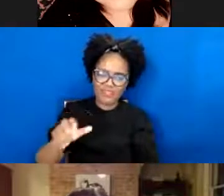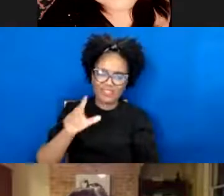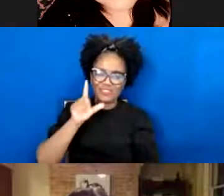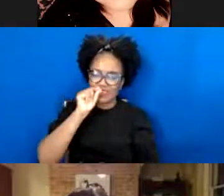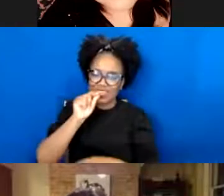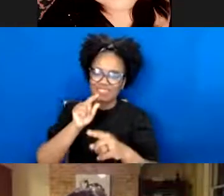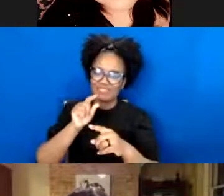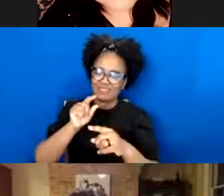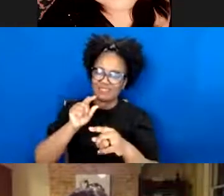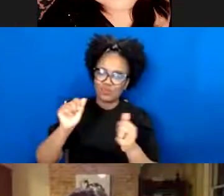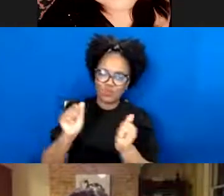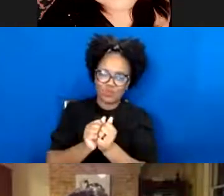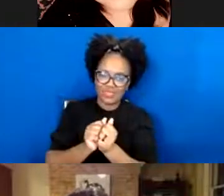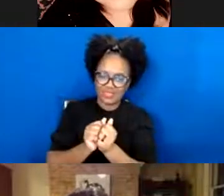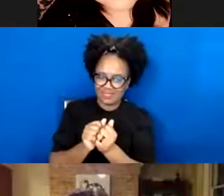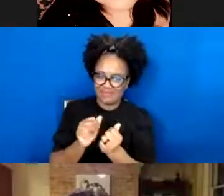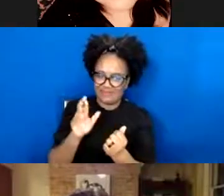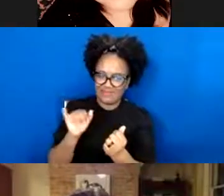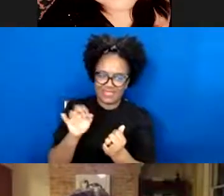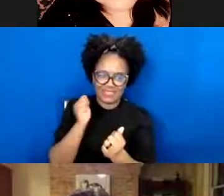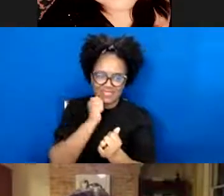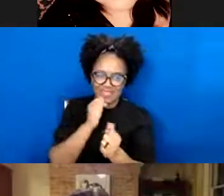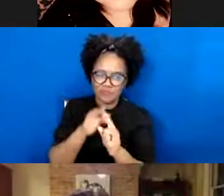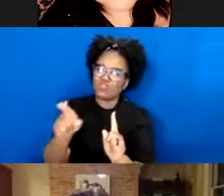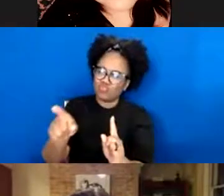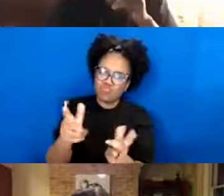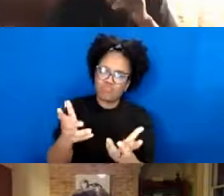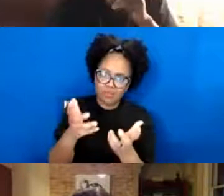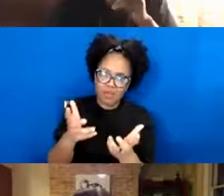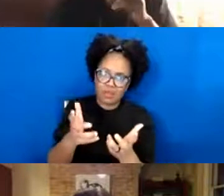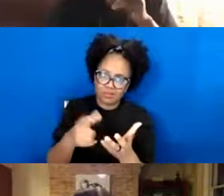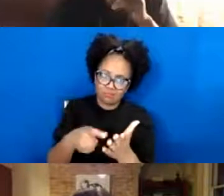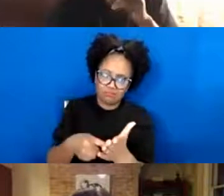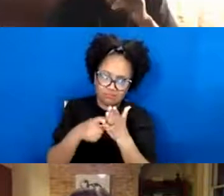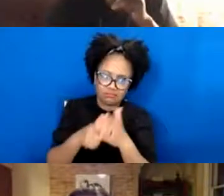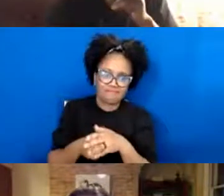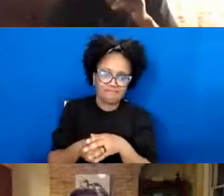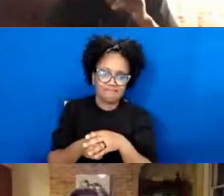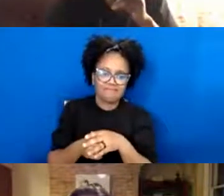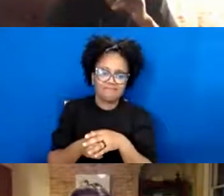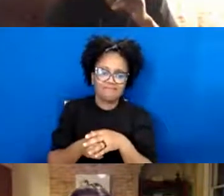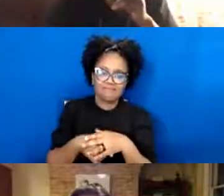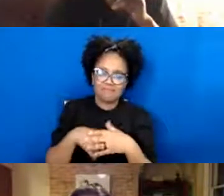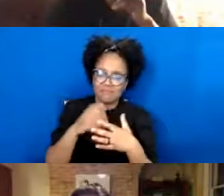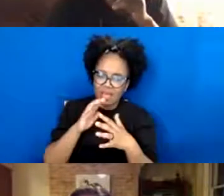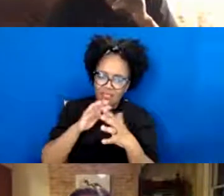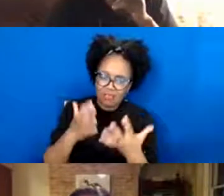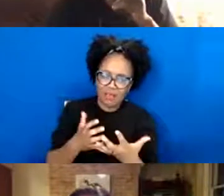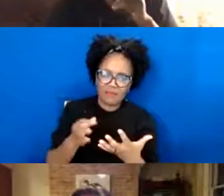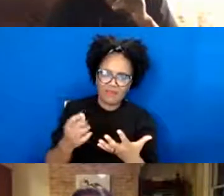drum, lump, something about you never sat well with me. Why did you keep closing in so